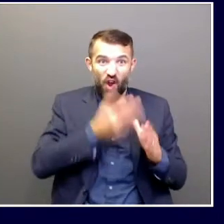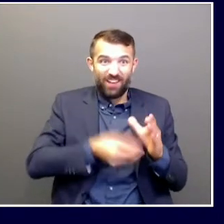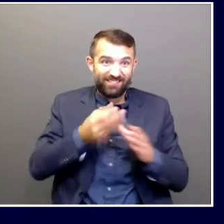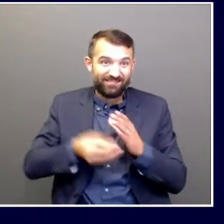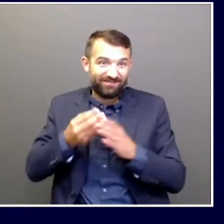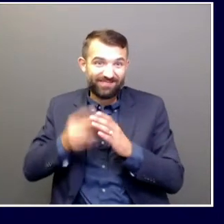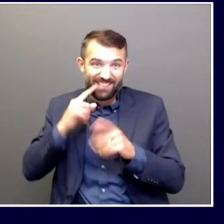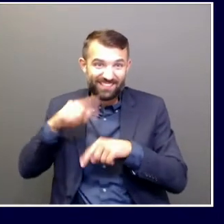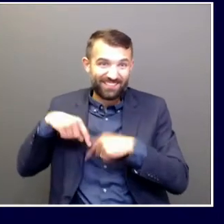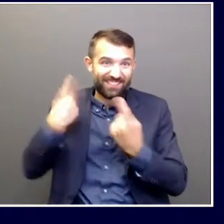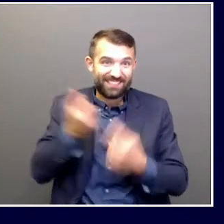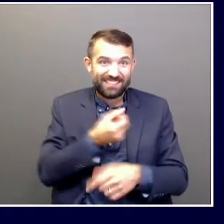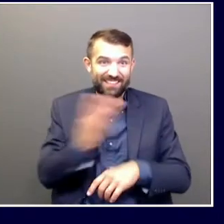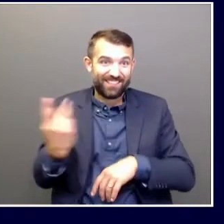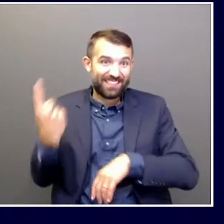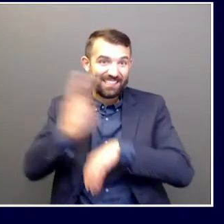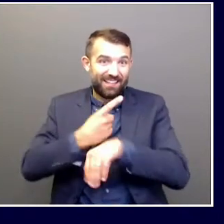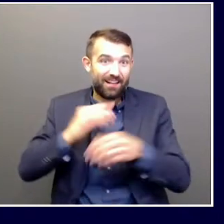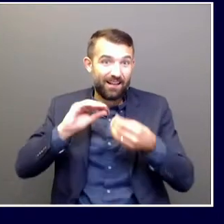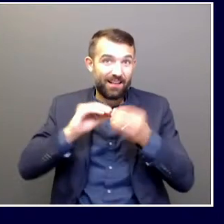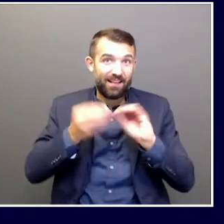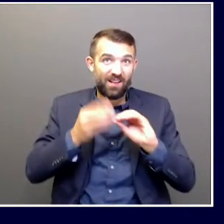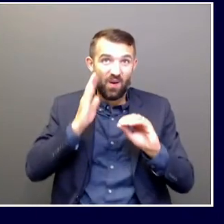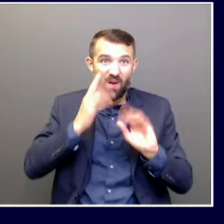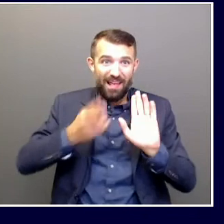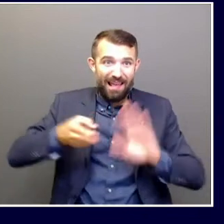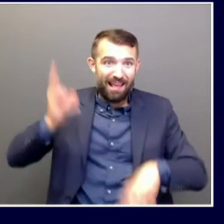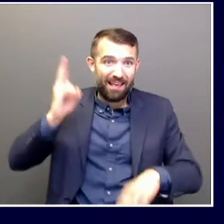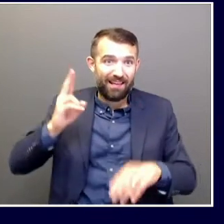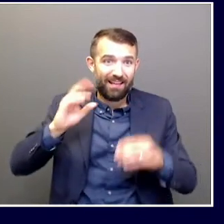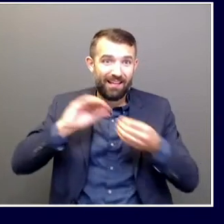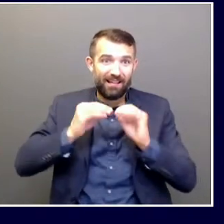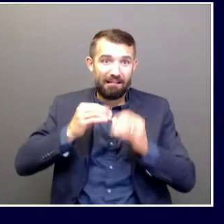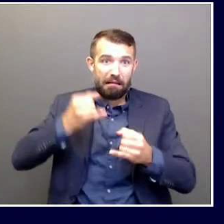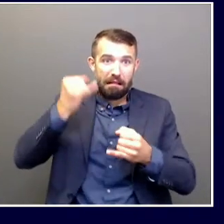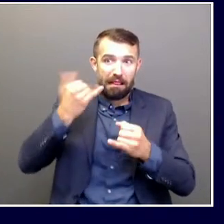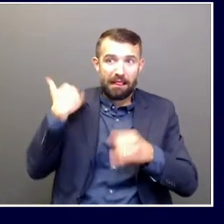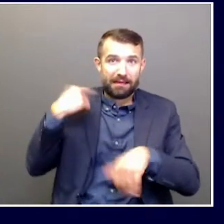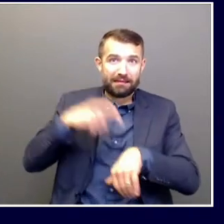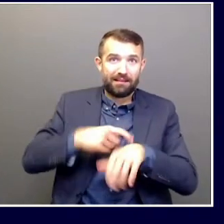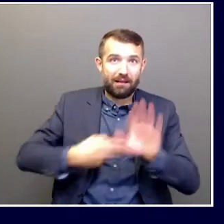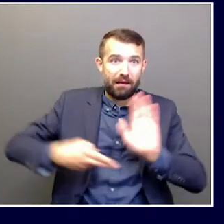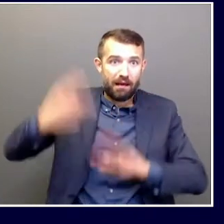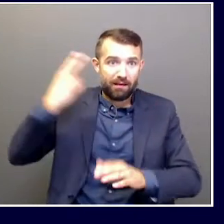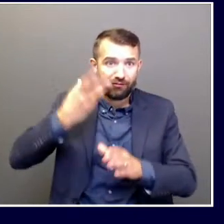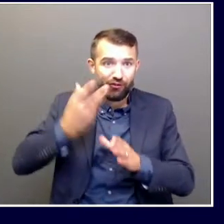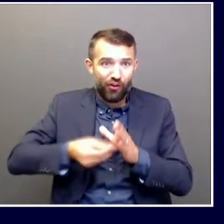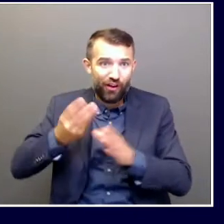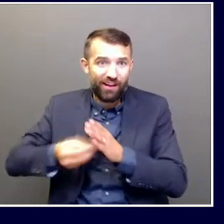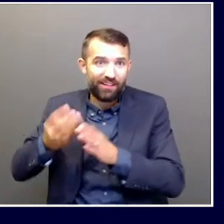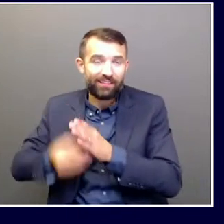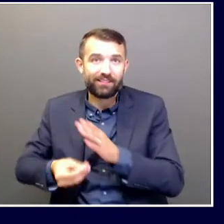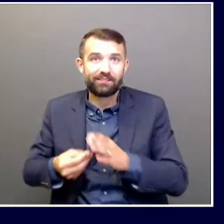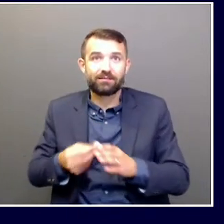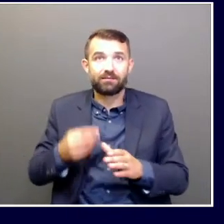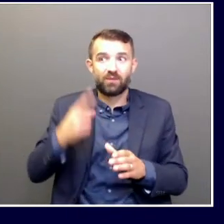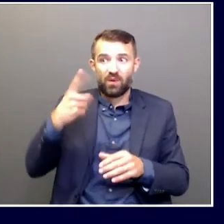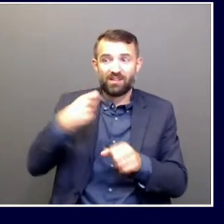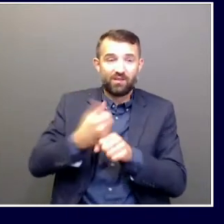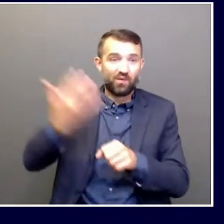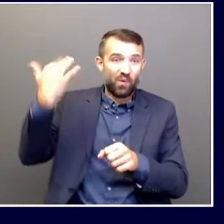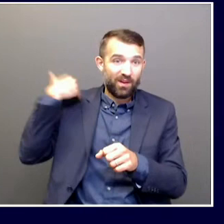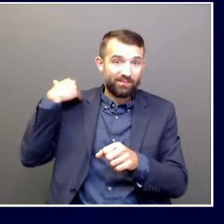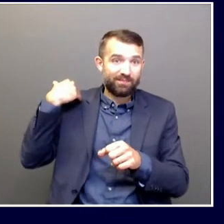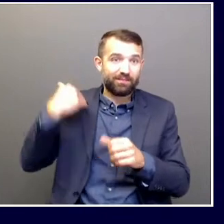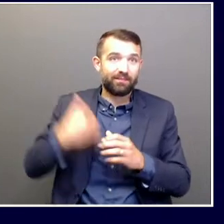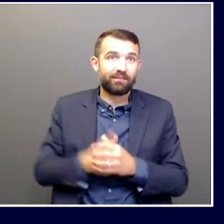at levels that we haven't really seen since December or January, at a time when vaccinations were nascent. And yet here,